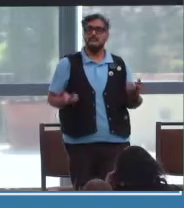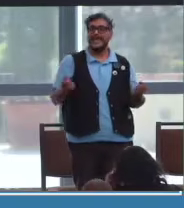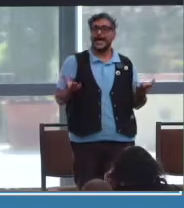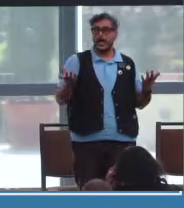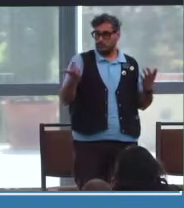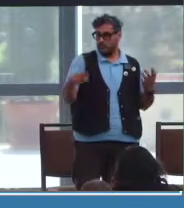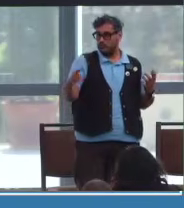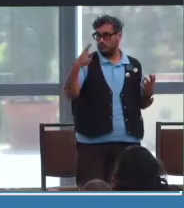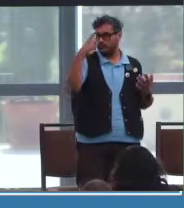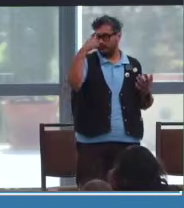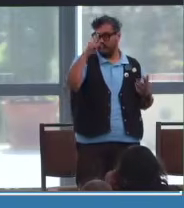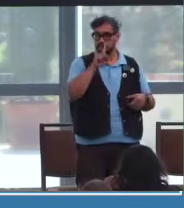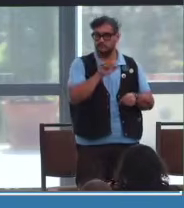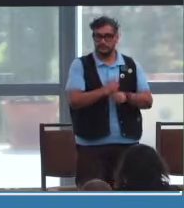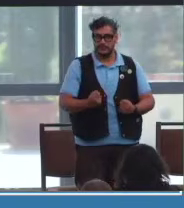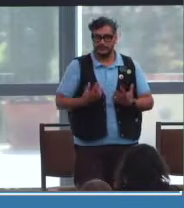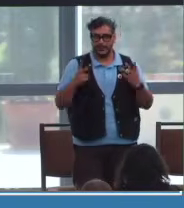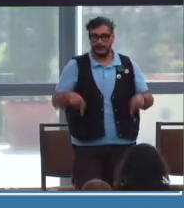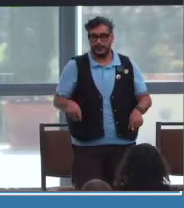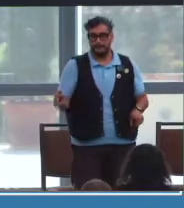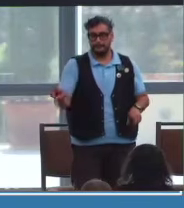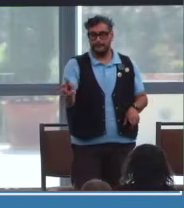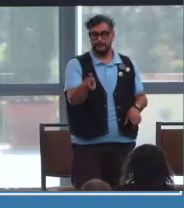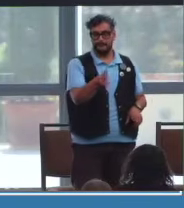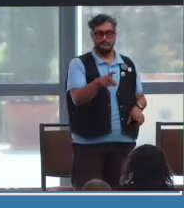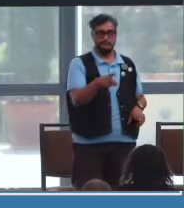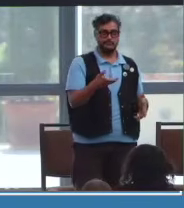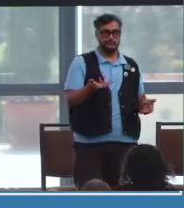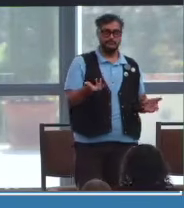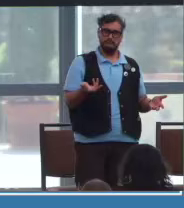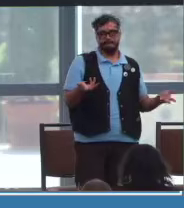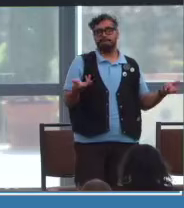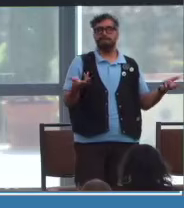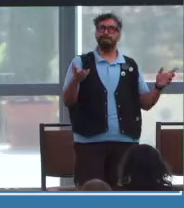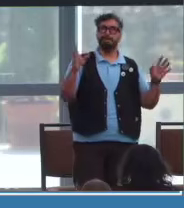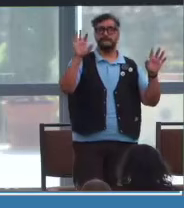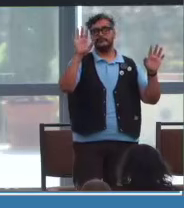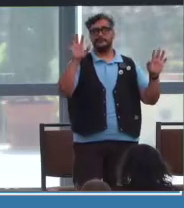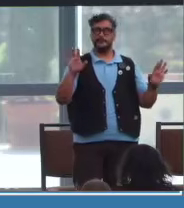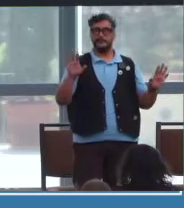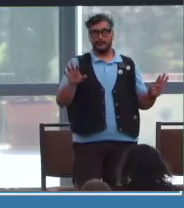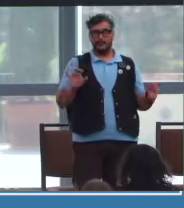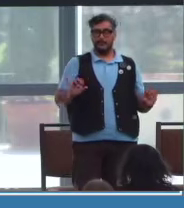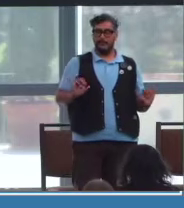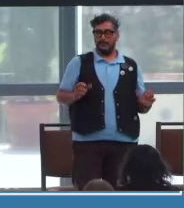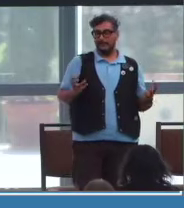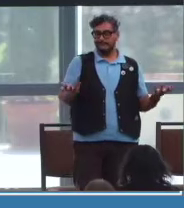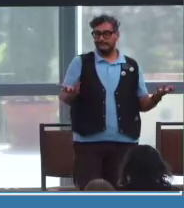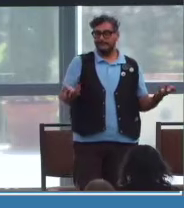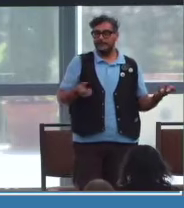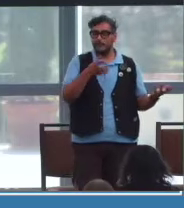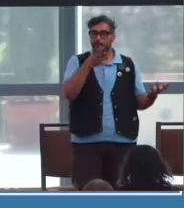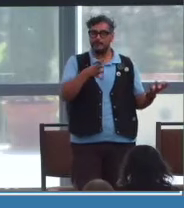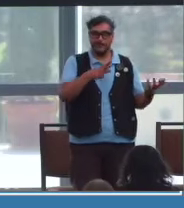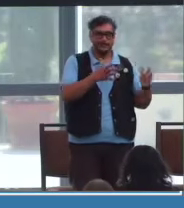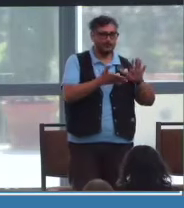of you think she's having a flare of her lupus? I mean, it's context clues. It is a talk on, women's